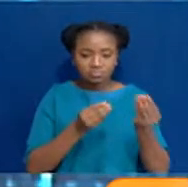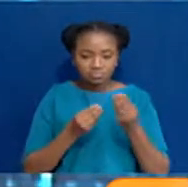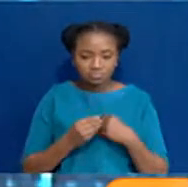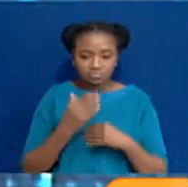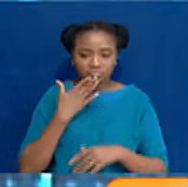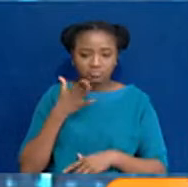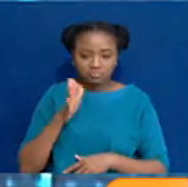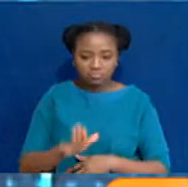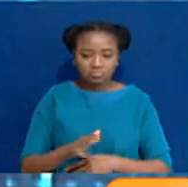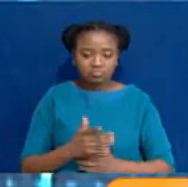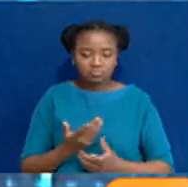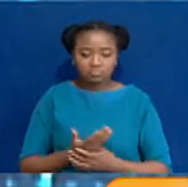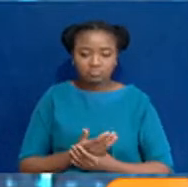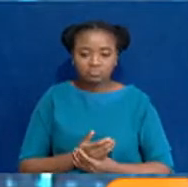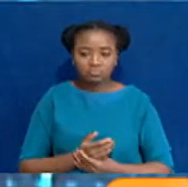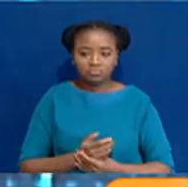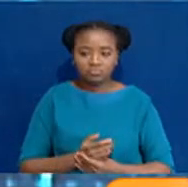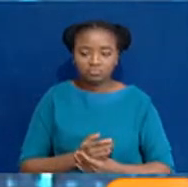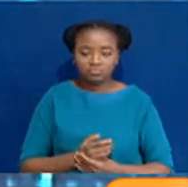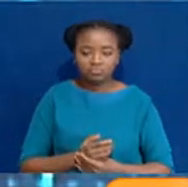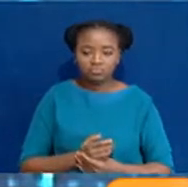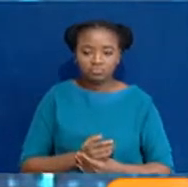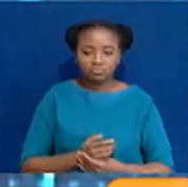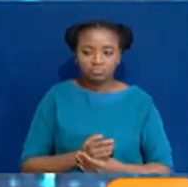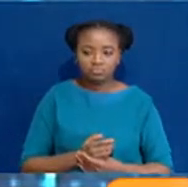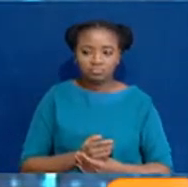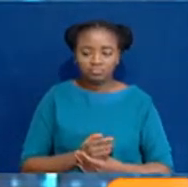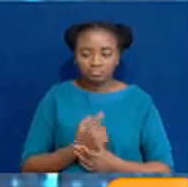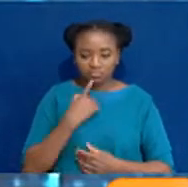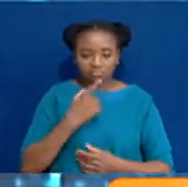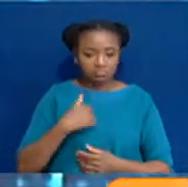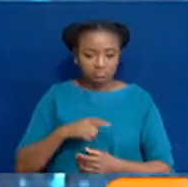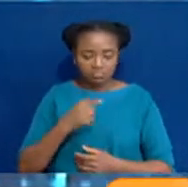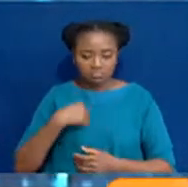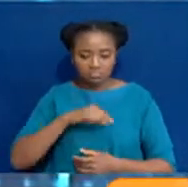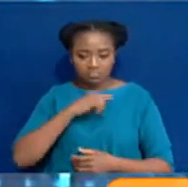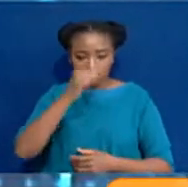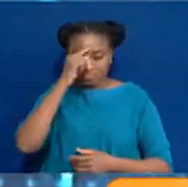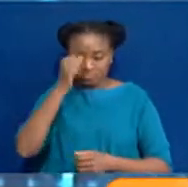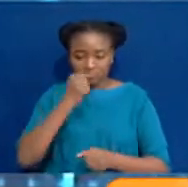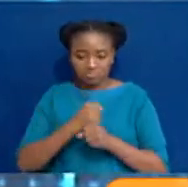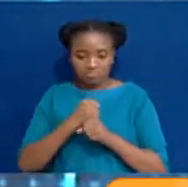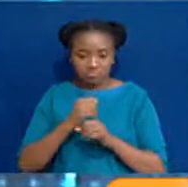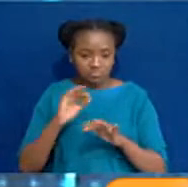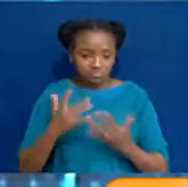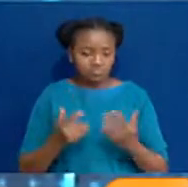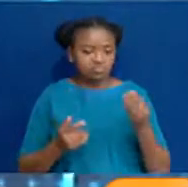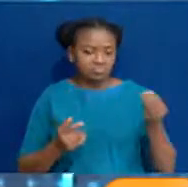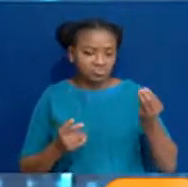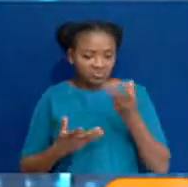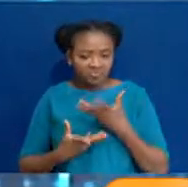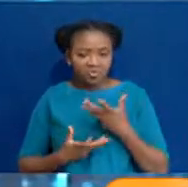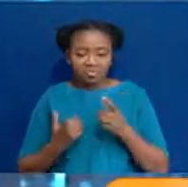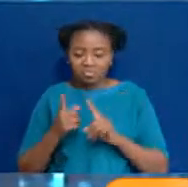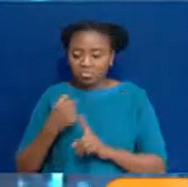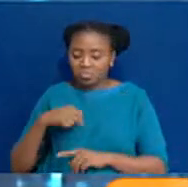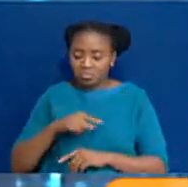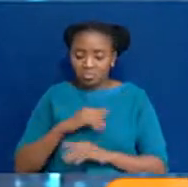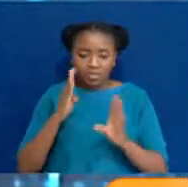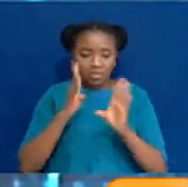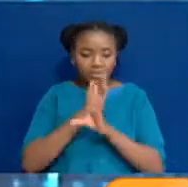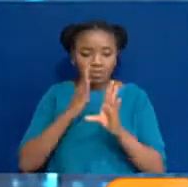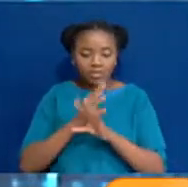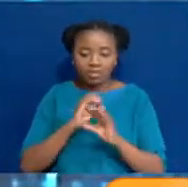free. Yeah. Yeah, free customer feedback as to how we are performing as government. All right. And to us, we have nothing to hide. We'll keep